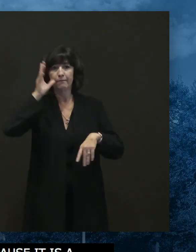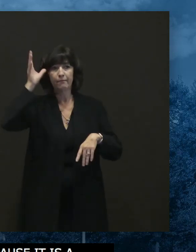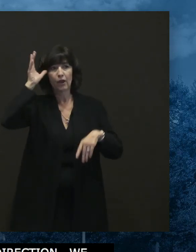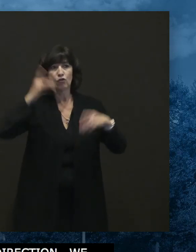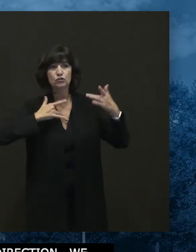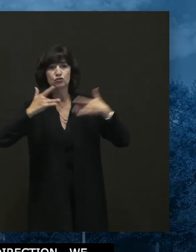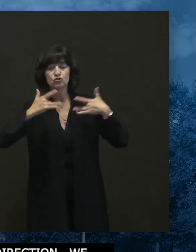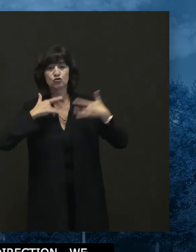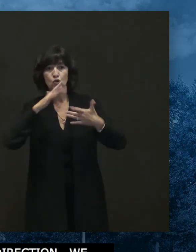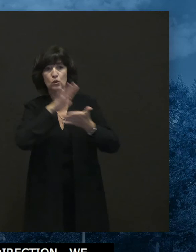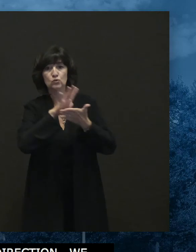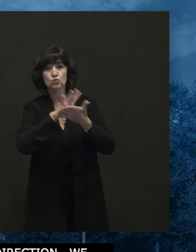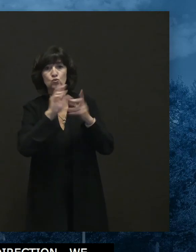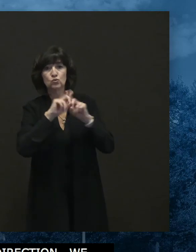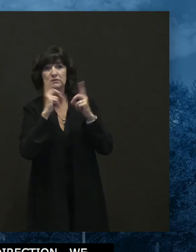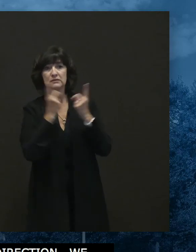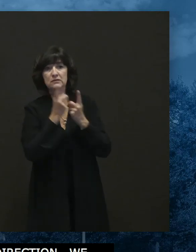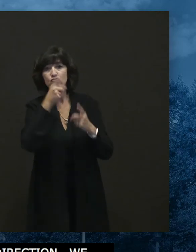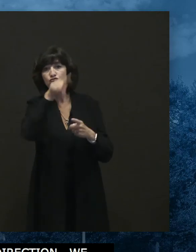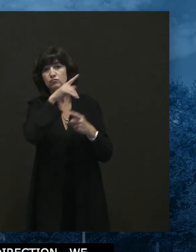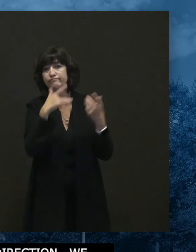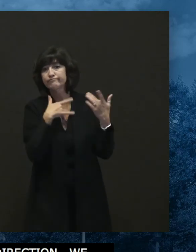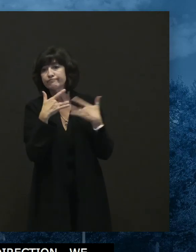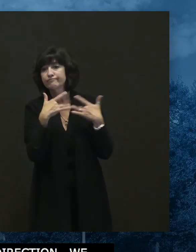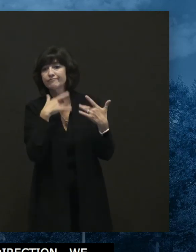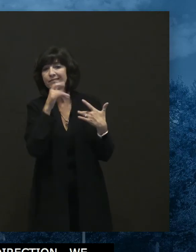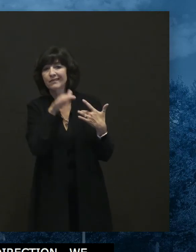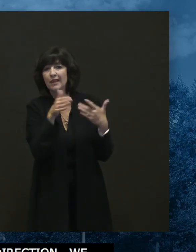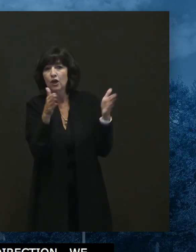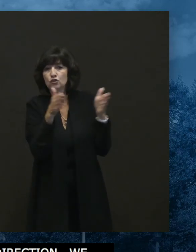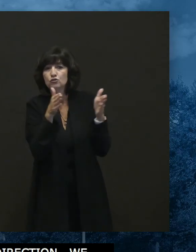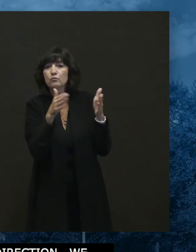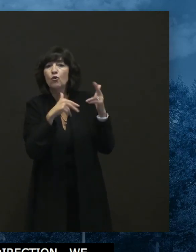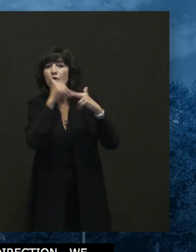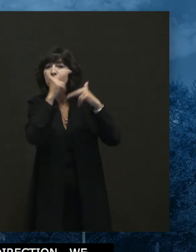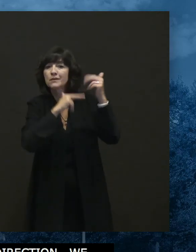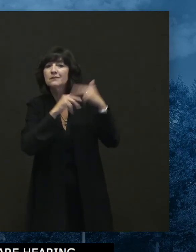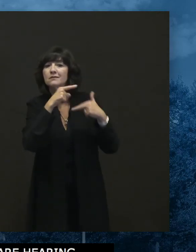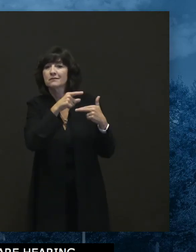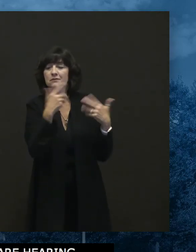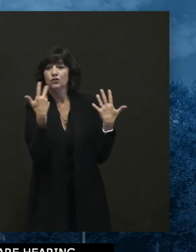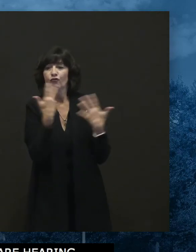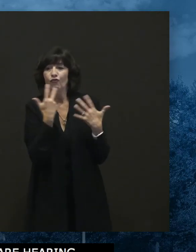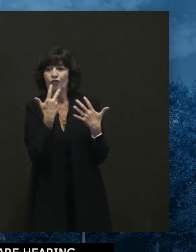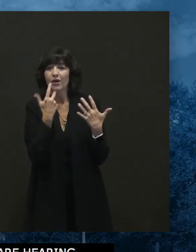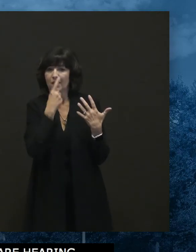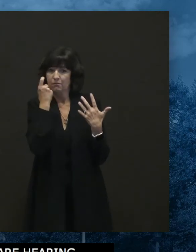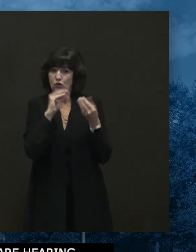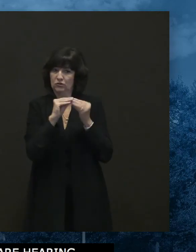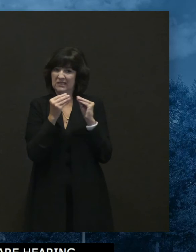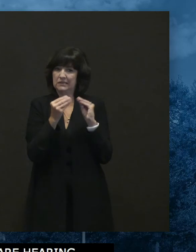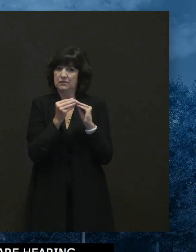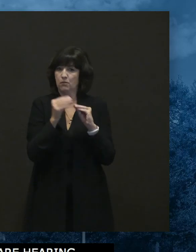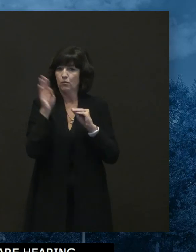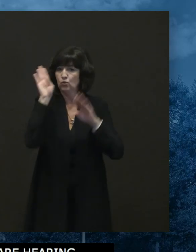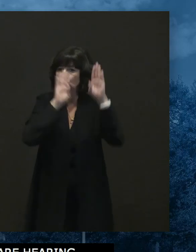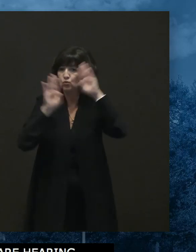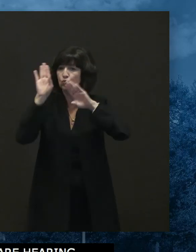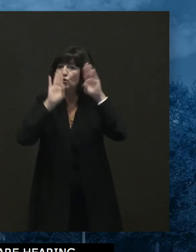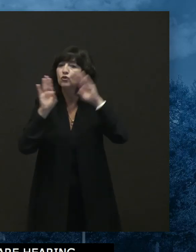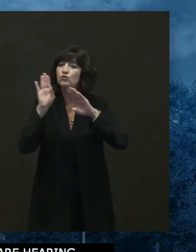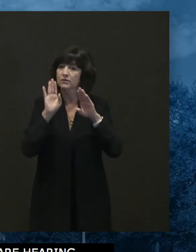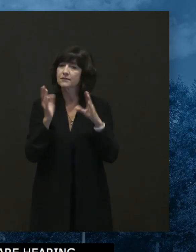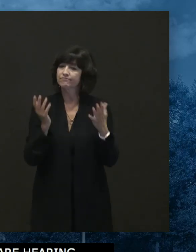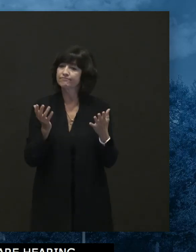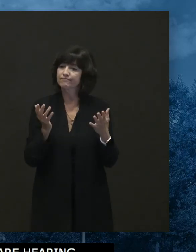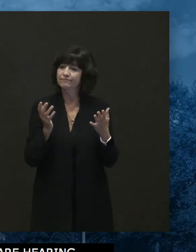particularly looking at smaller geographic areas, and that can be a little iffy because the numbers get really small. When you do